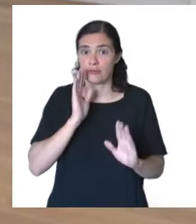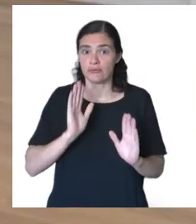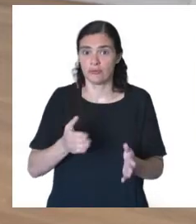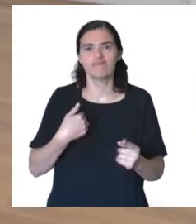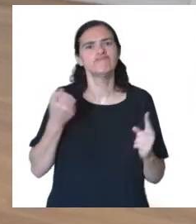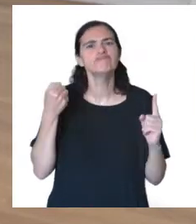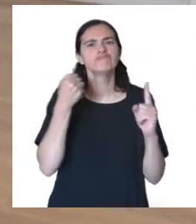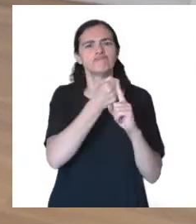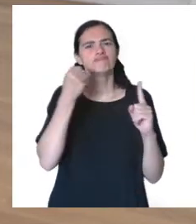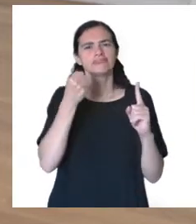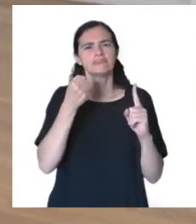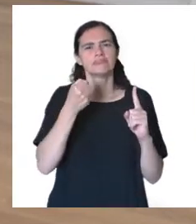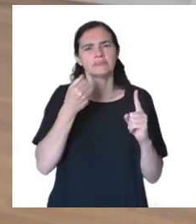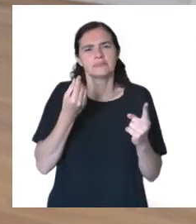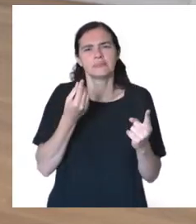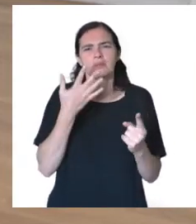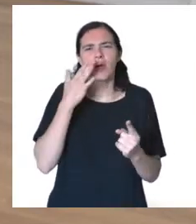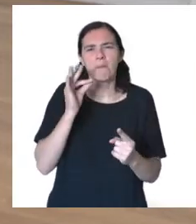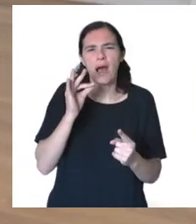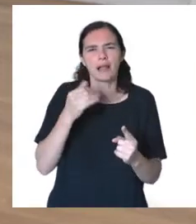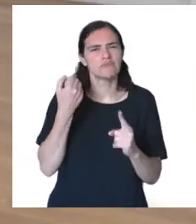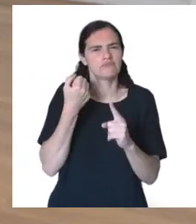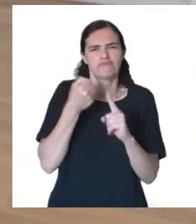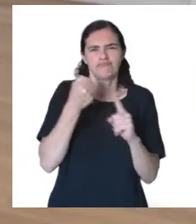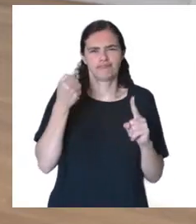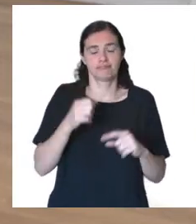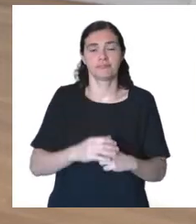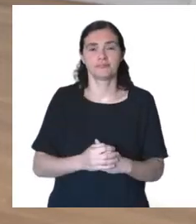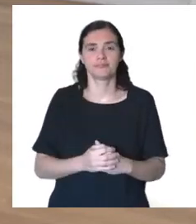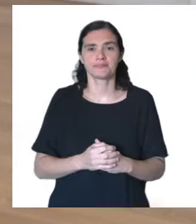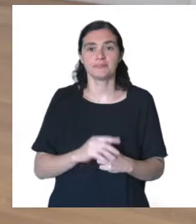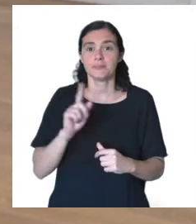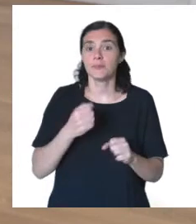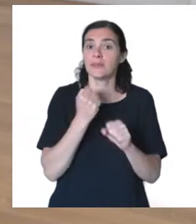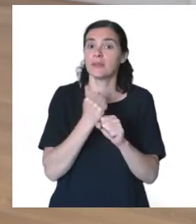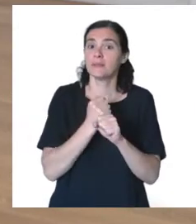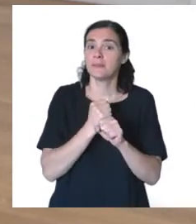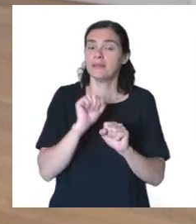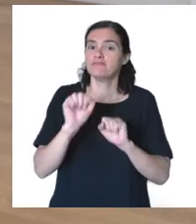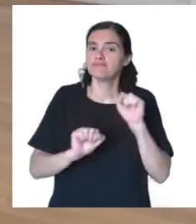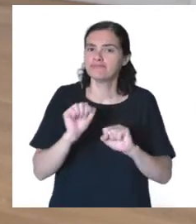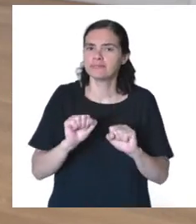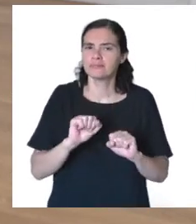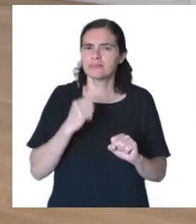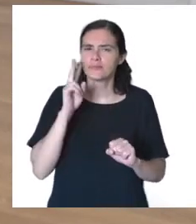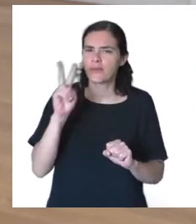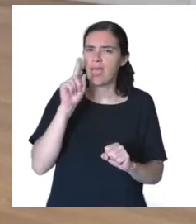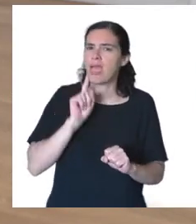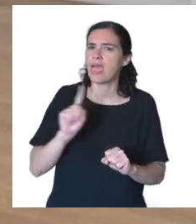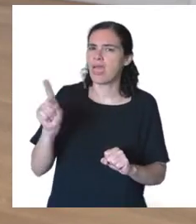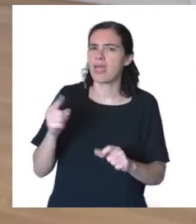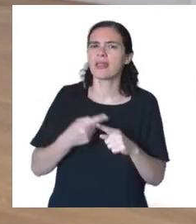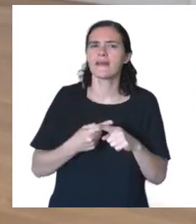mentioned that already, defiance of convention. Through her work, we will see that she's